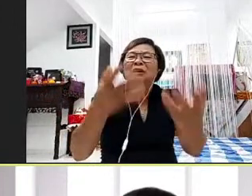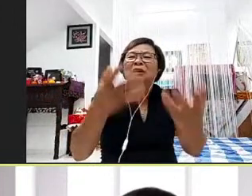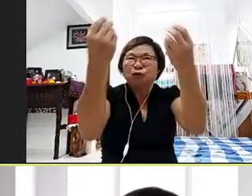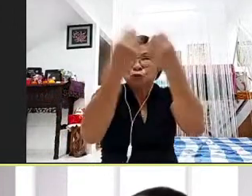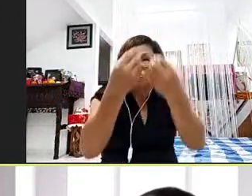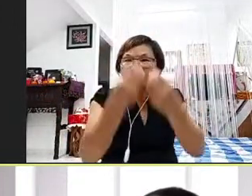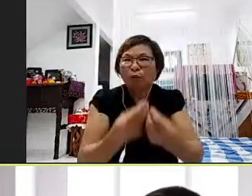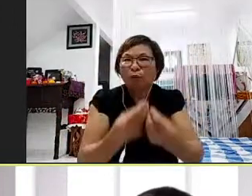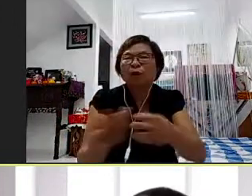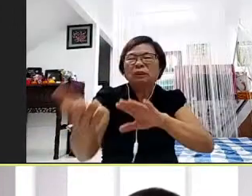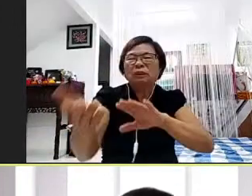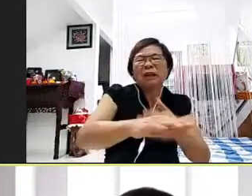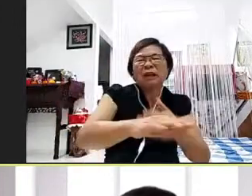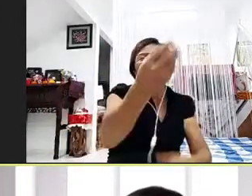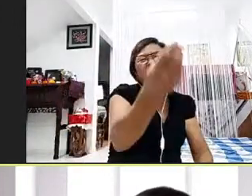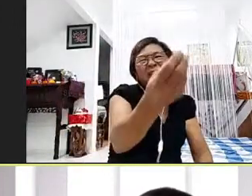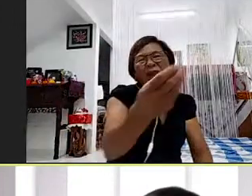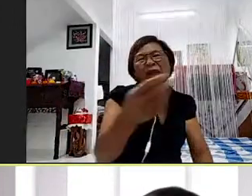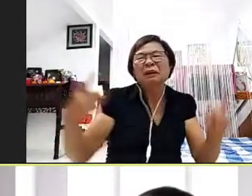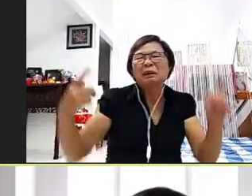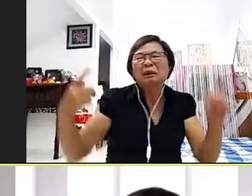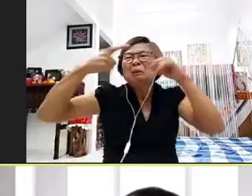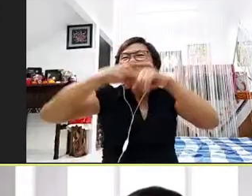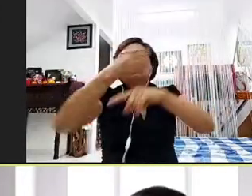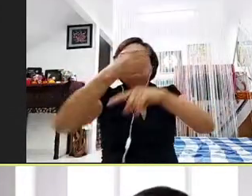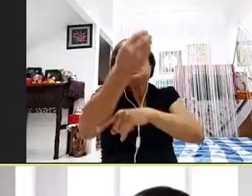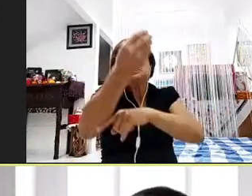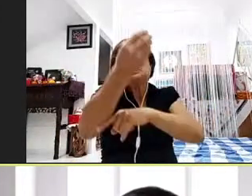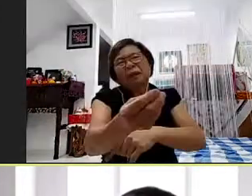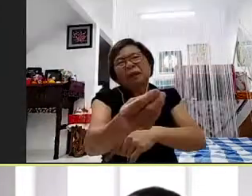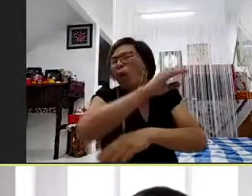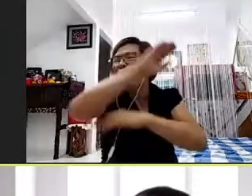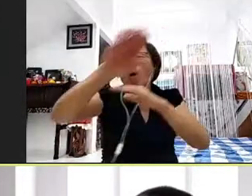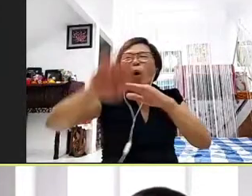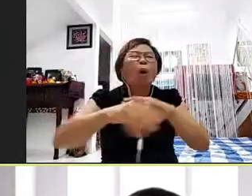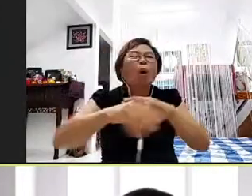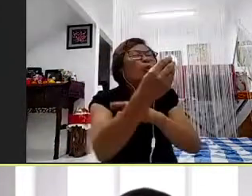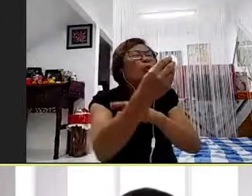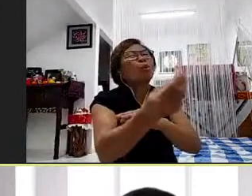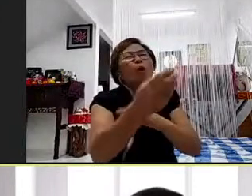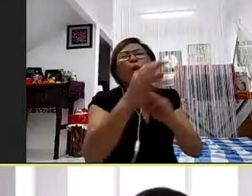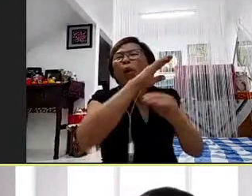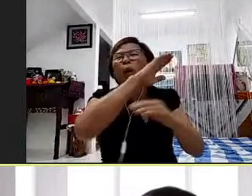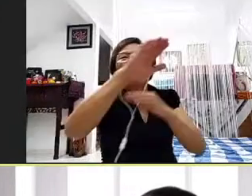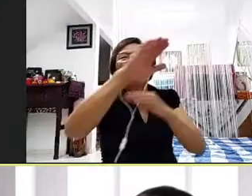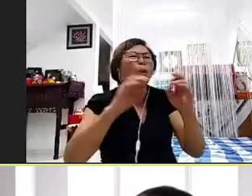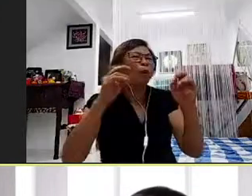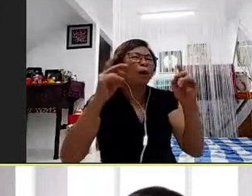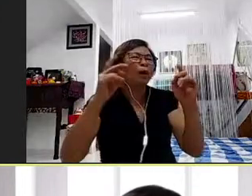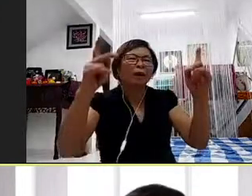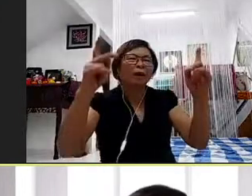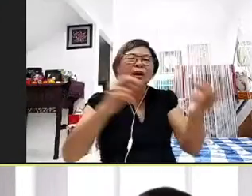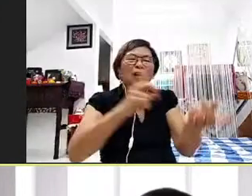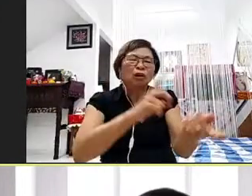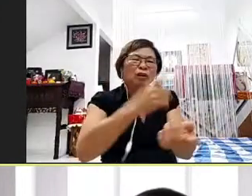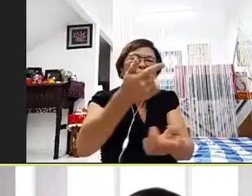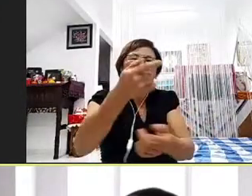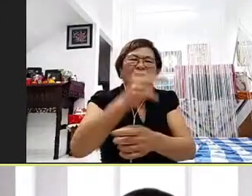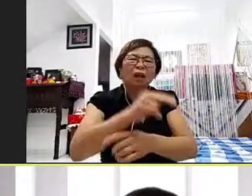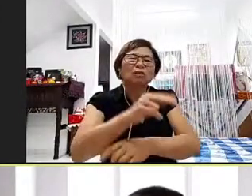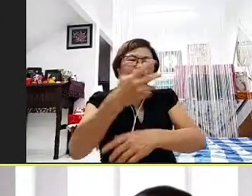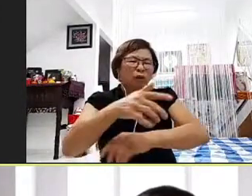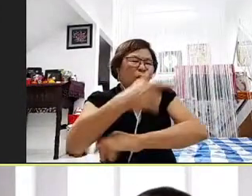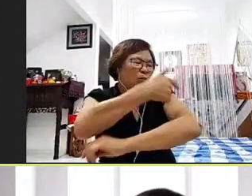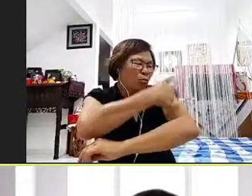death rate is very low, complication risk is very low, everything very low, everything okay. Yeah, Dr. Kar already